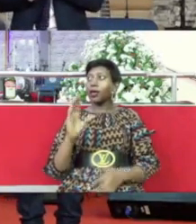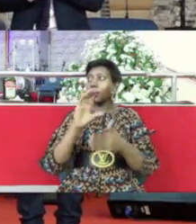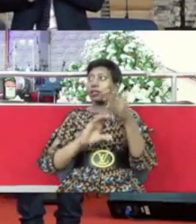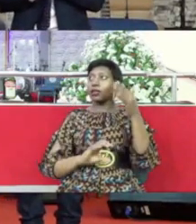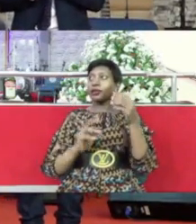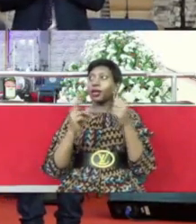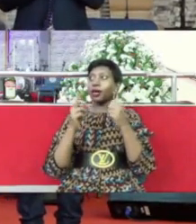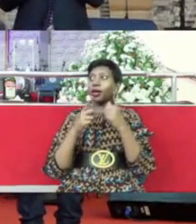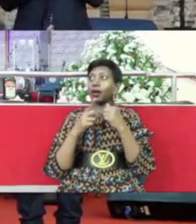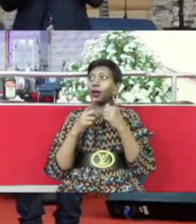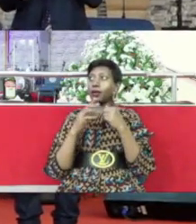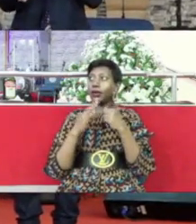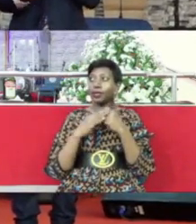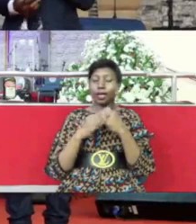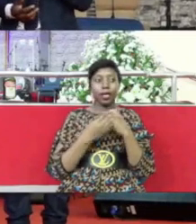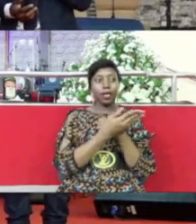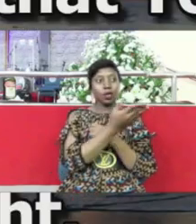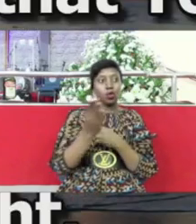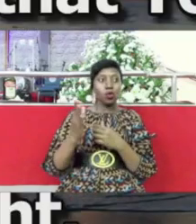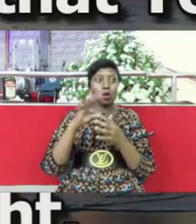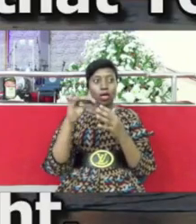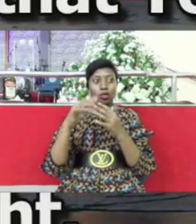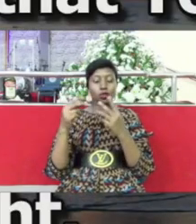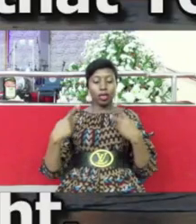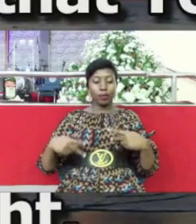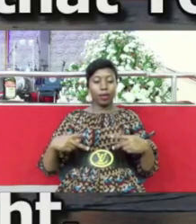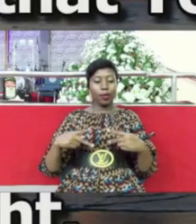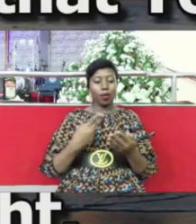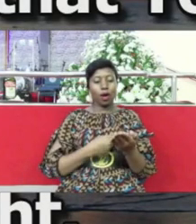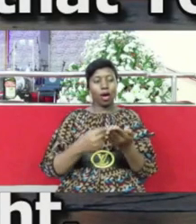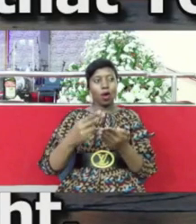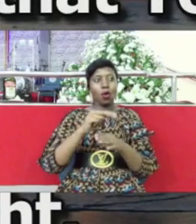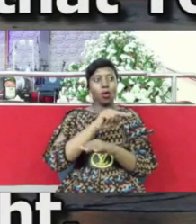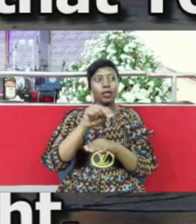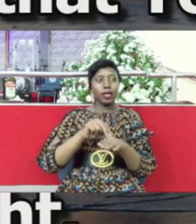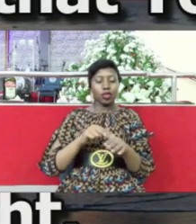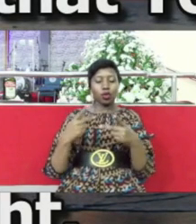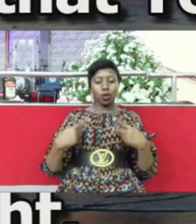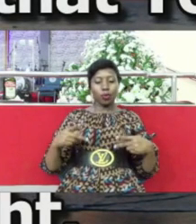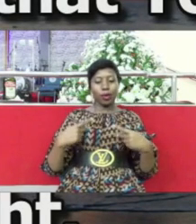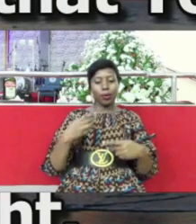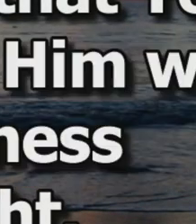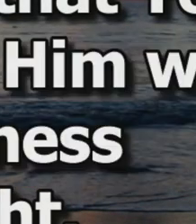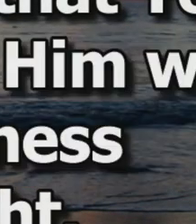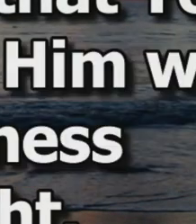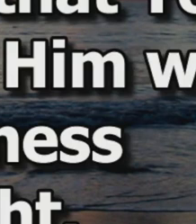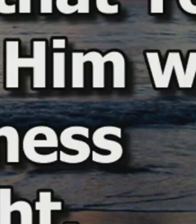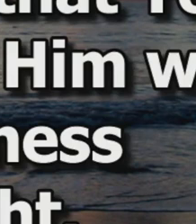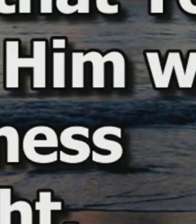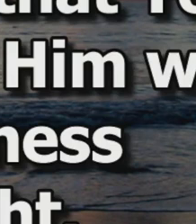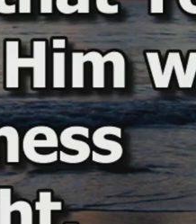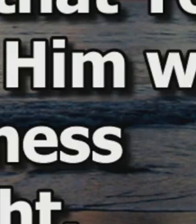are a chosen people. Nyinyi ni watu ambao wamechaguliwa. A holy nation. Taifa takatifu. A people belonging to God. Wale ambao wanabasalia kwa Mungu. Blessed be the name